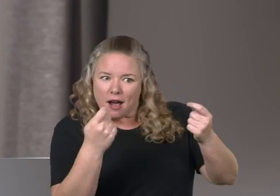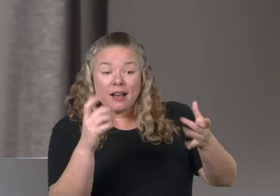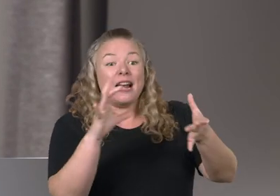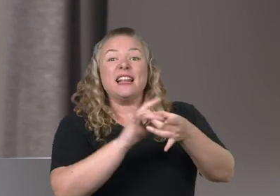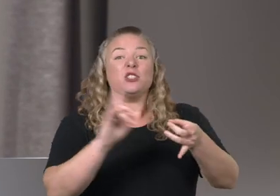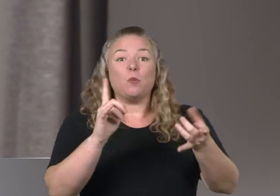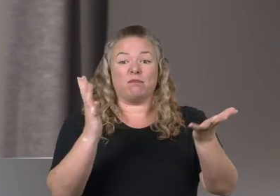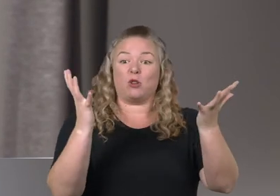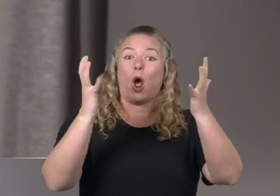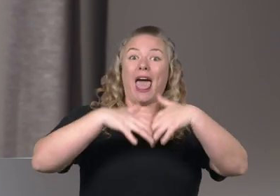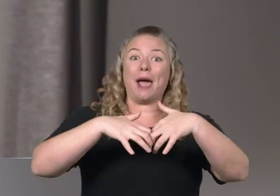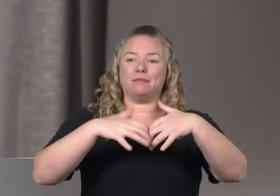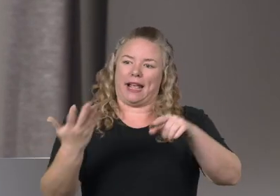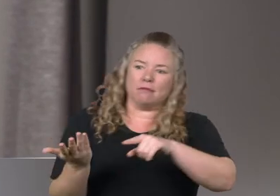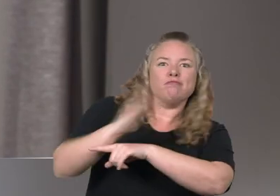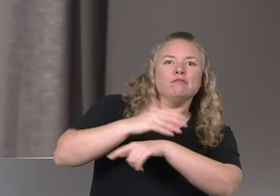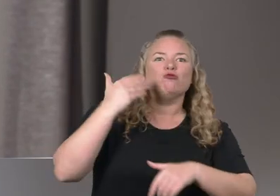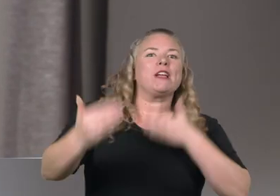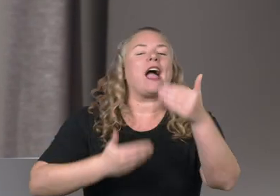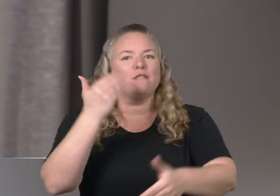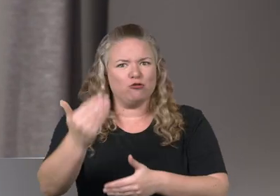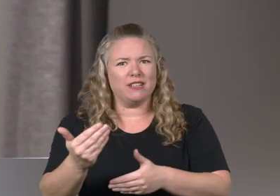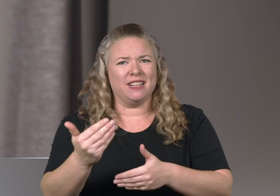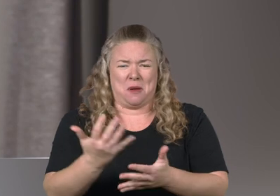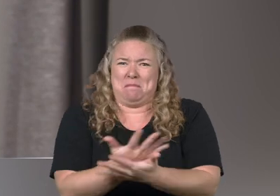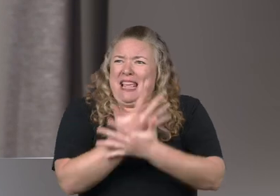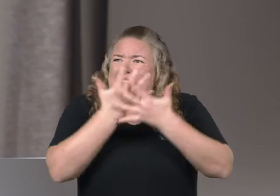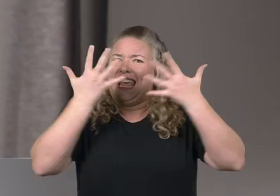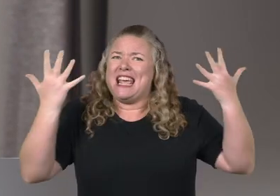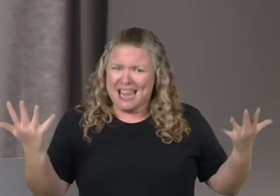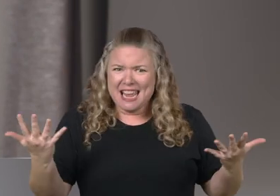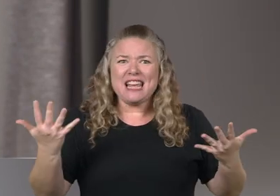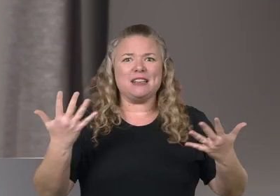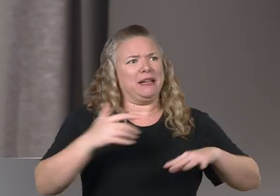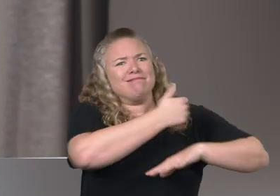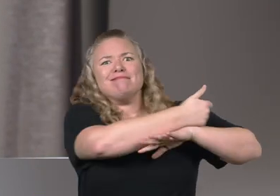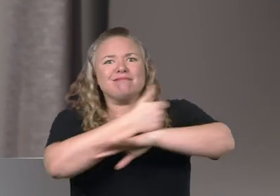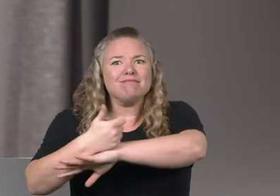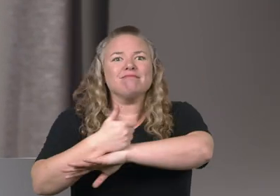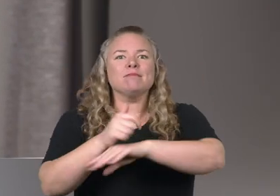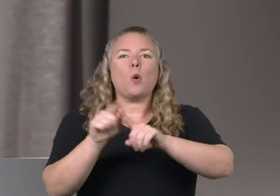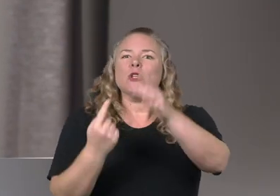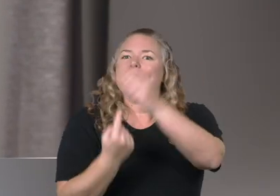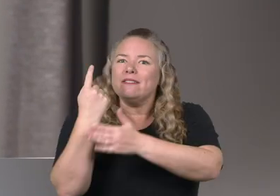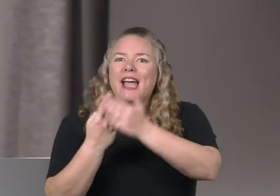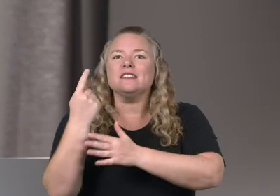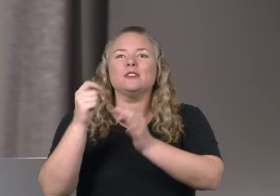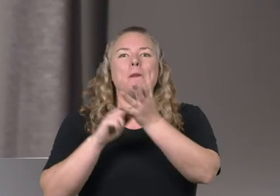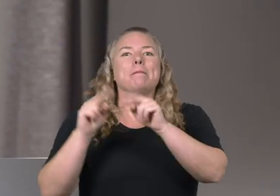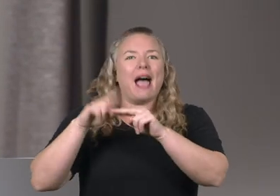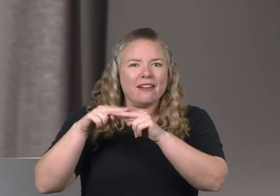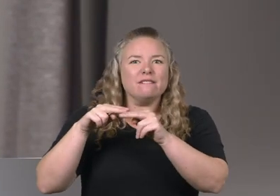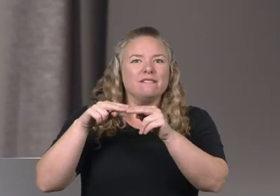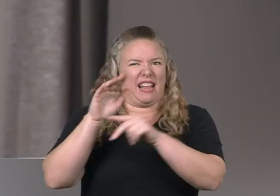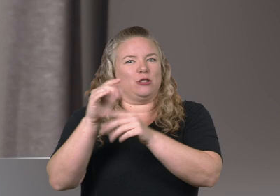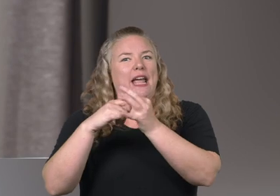around the theme of collapse and recovery. It was a very big Documenta, but it had also had been staged and had events